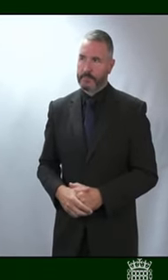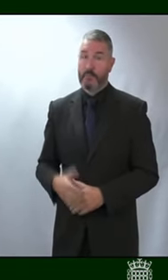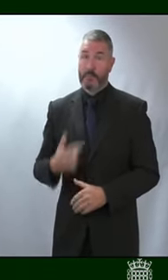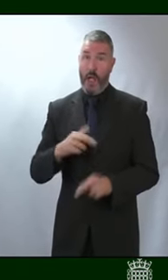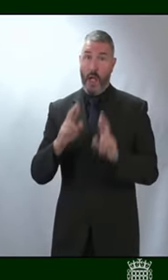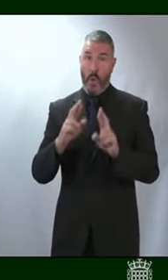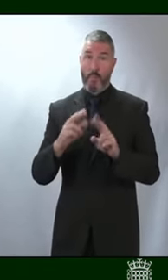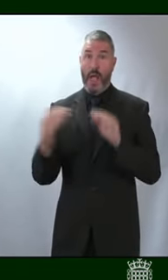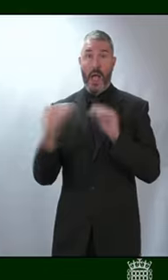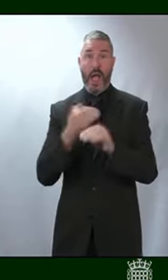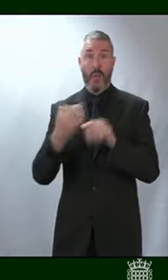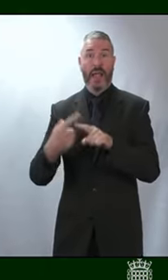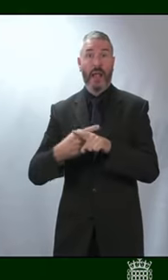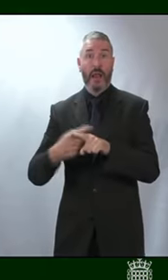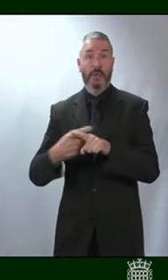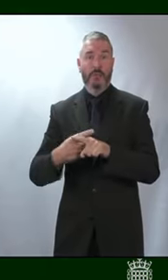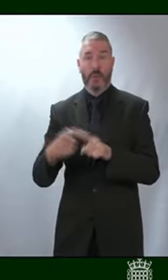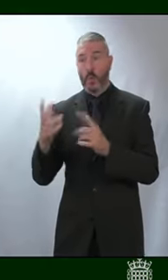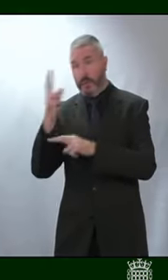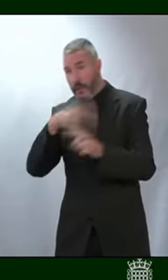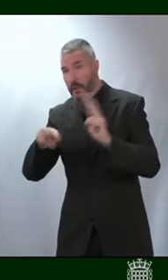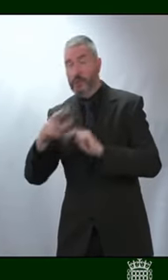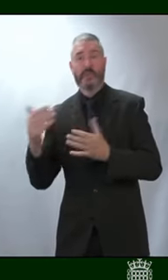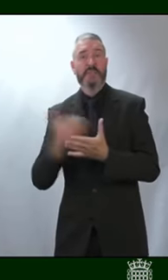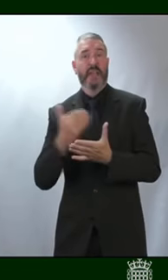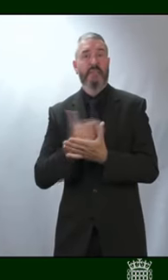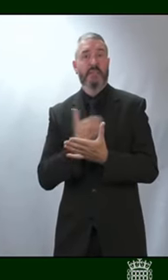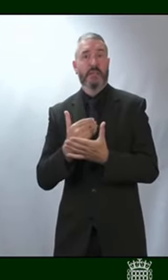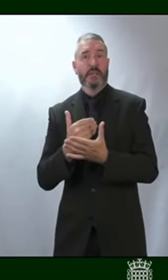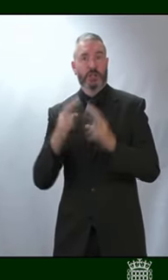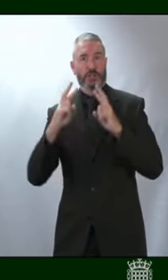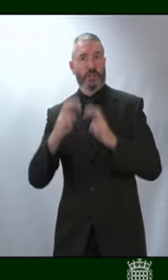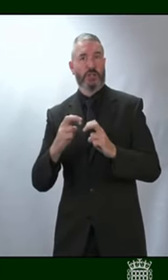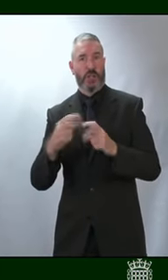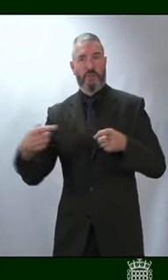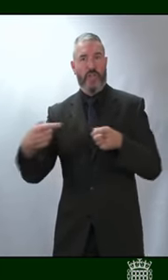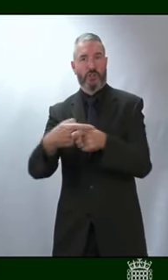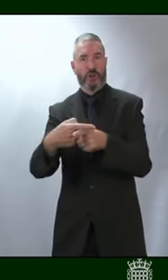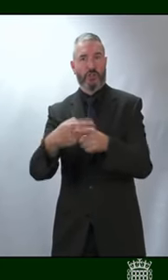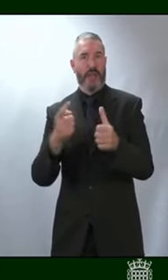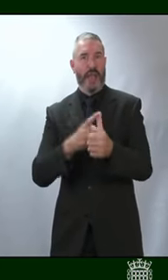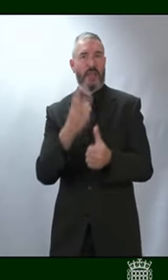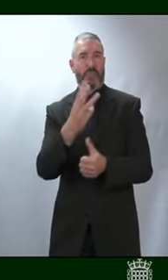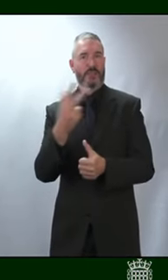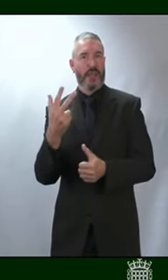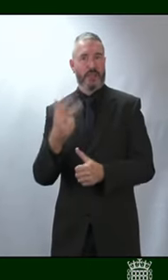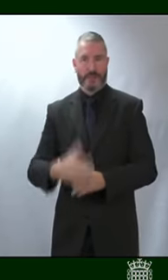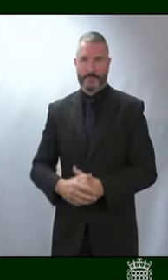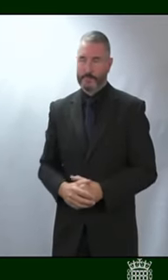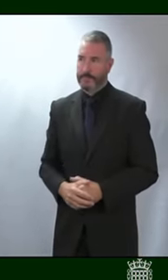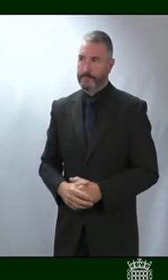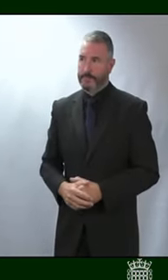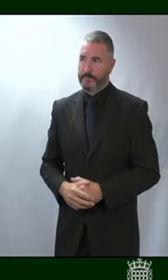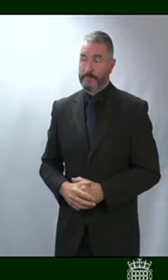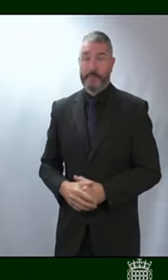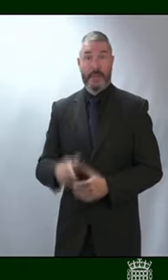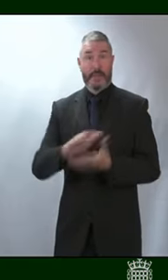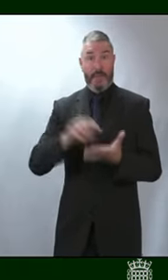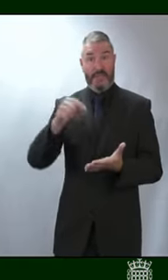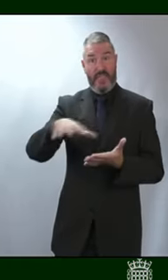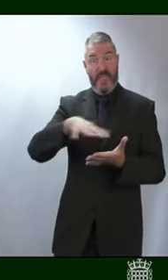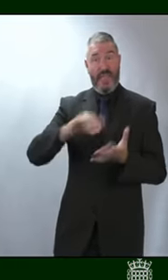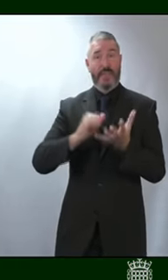Highways England, who are currently undertaking a safety study of the A38 between Bodmin and Saltash, will be able to